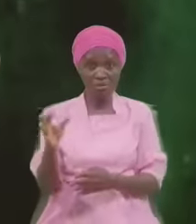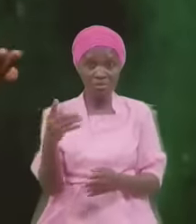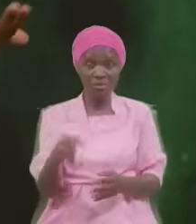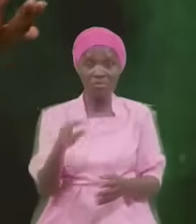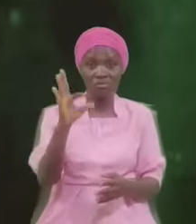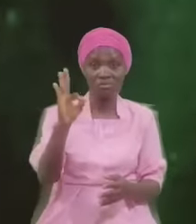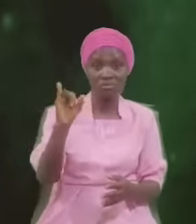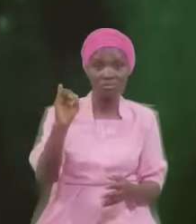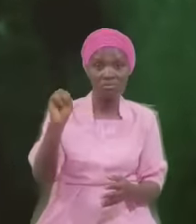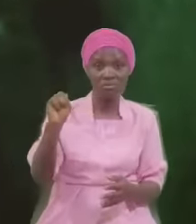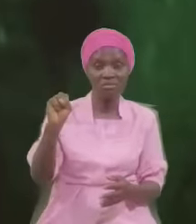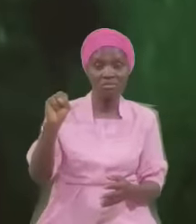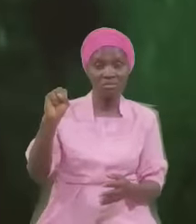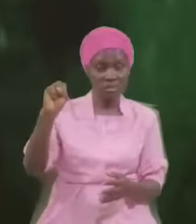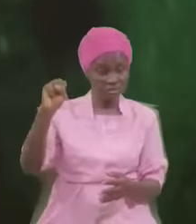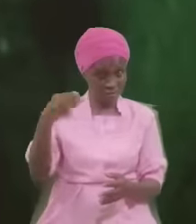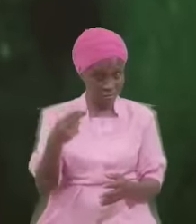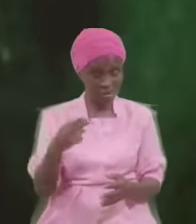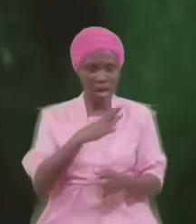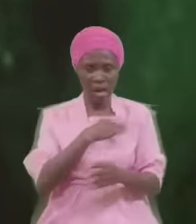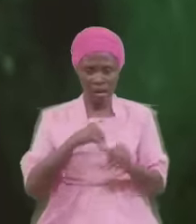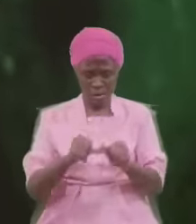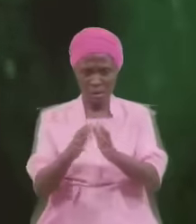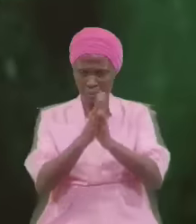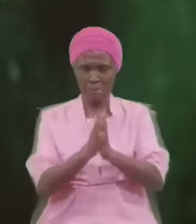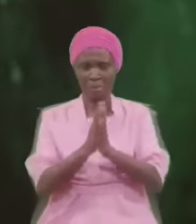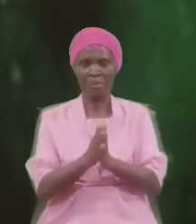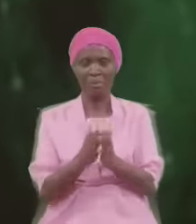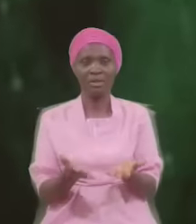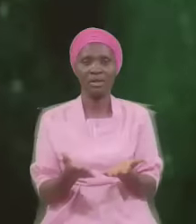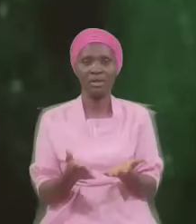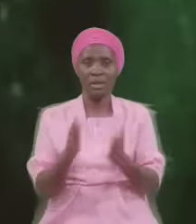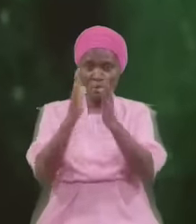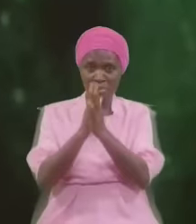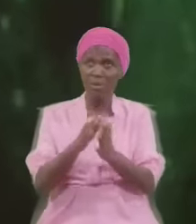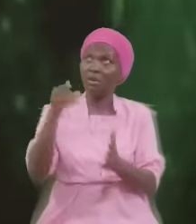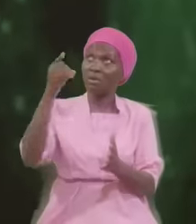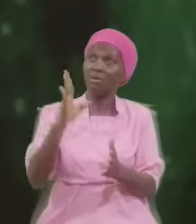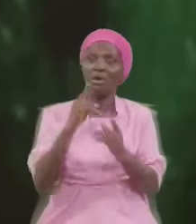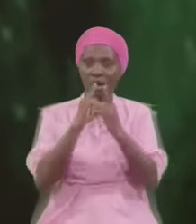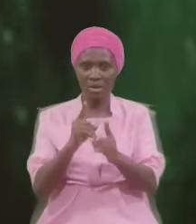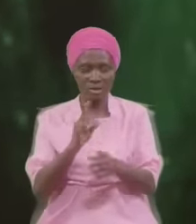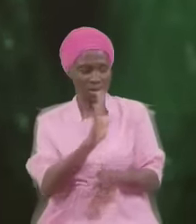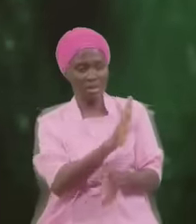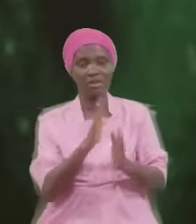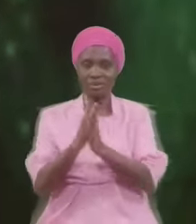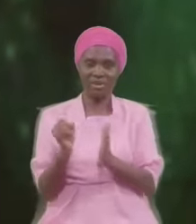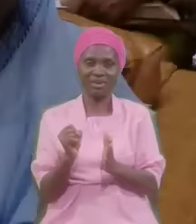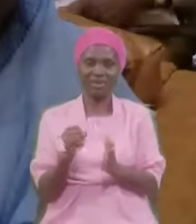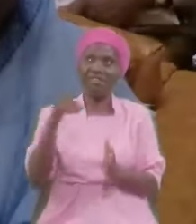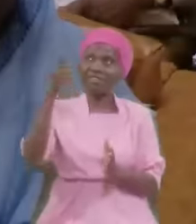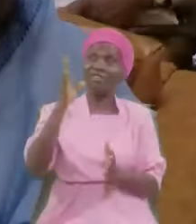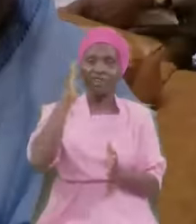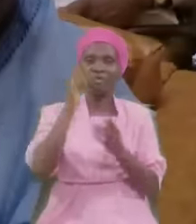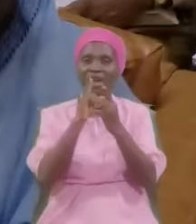know the direction in which he was. And he prayed and God answered his prayer. God will answer your